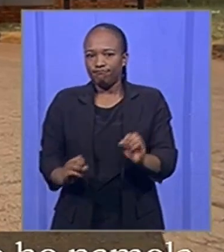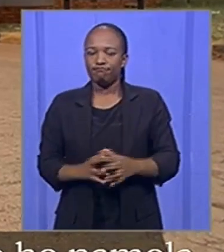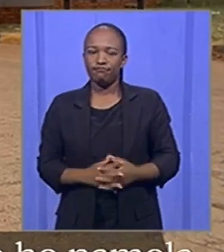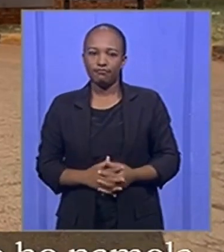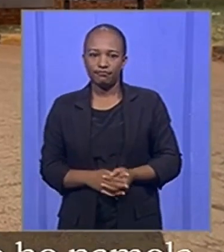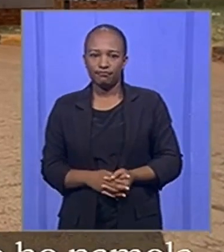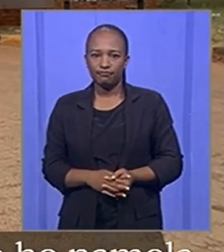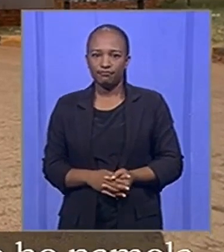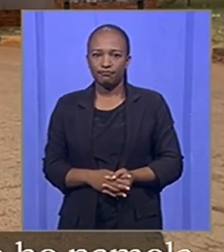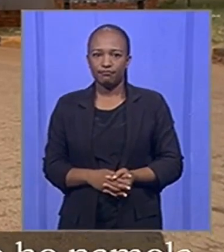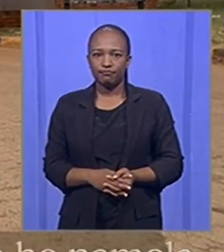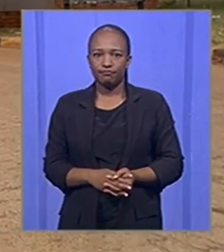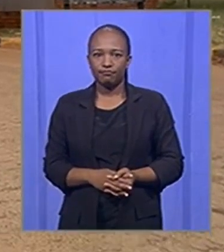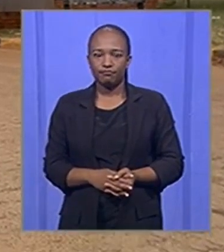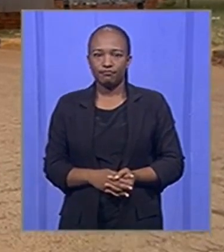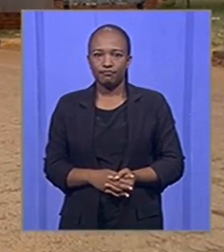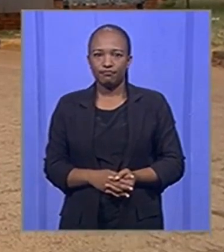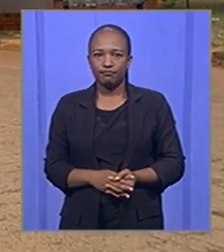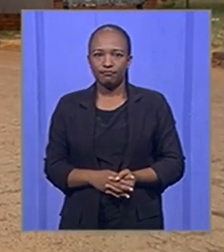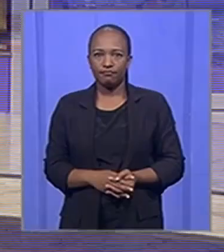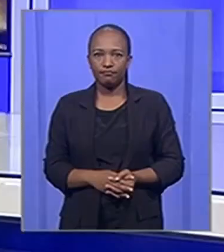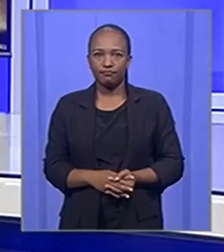ditabeng tša SABC Mokopane.